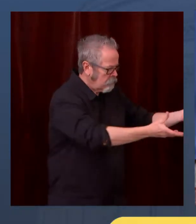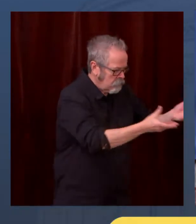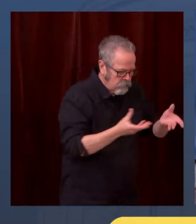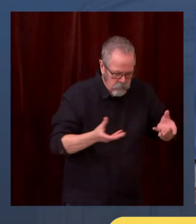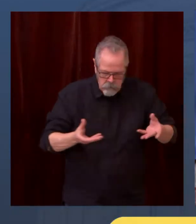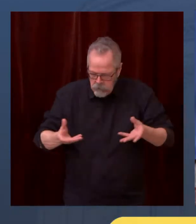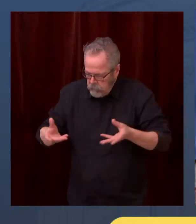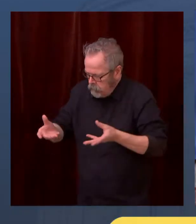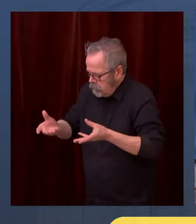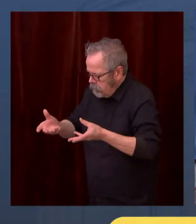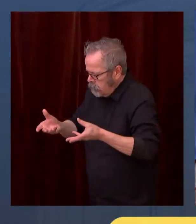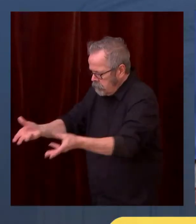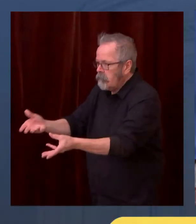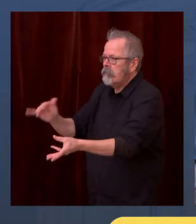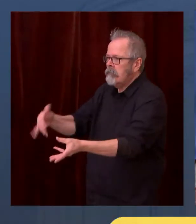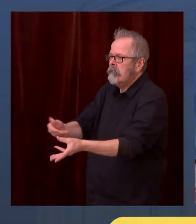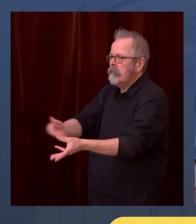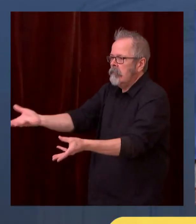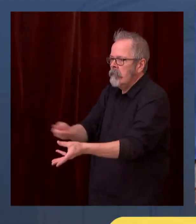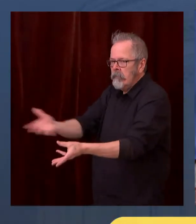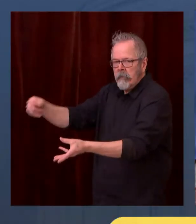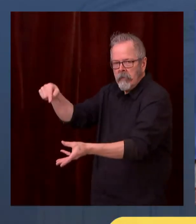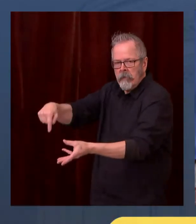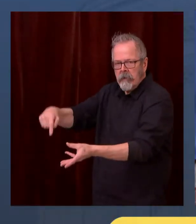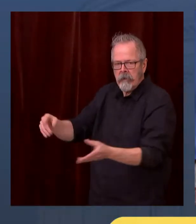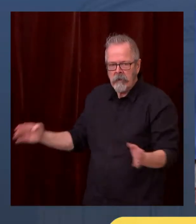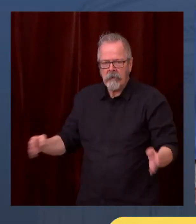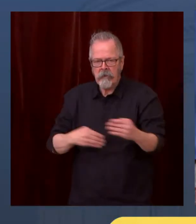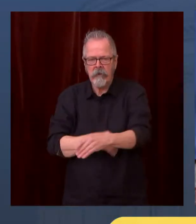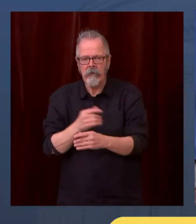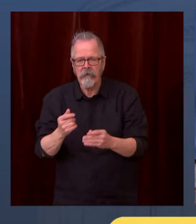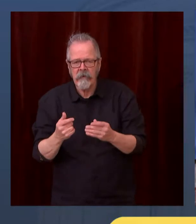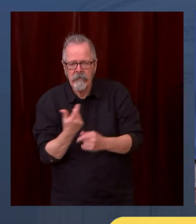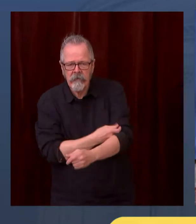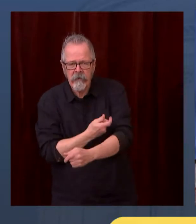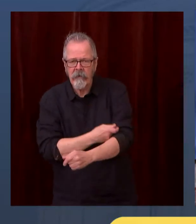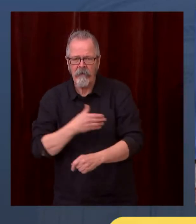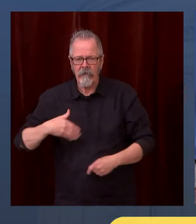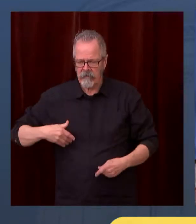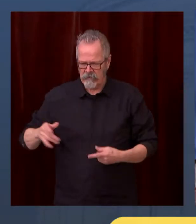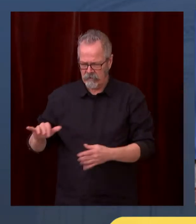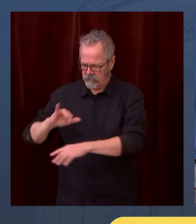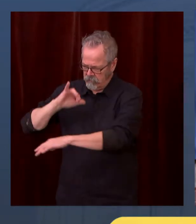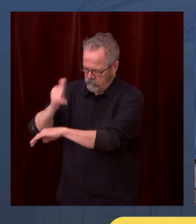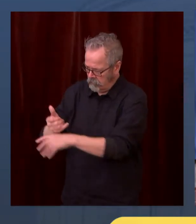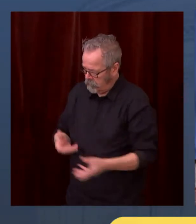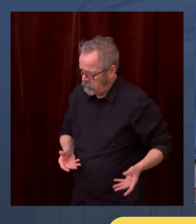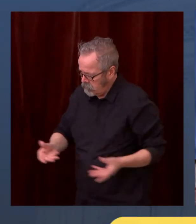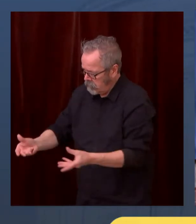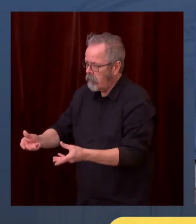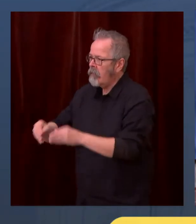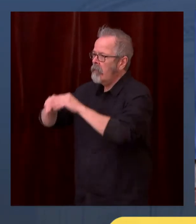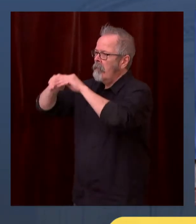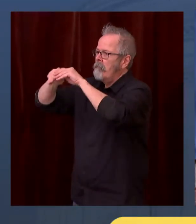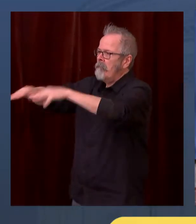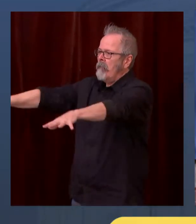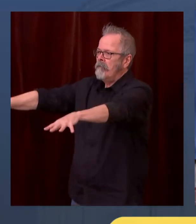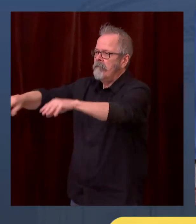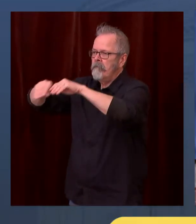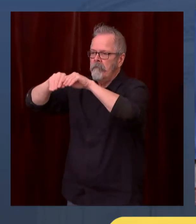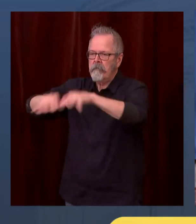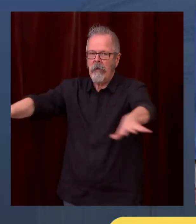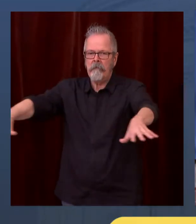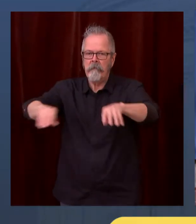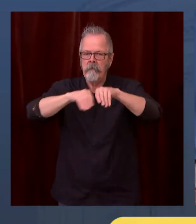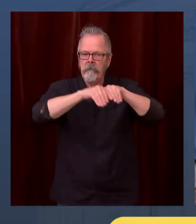get the vaccines, we're going to accelerate this dramatically. Governor, this is Umair. I just wanted to add,